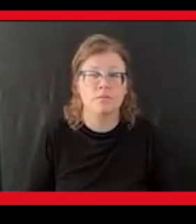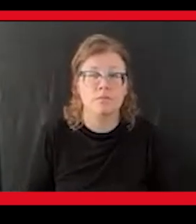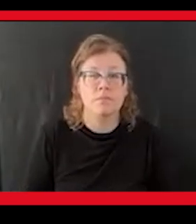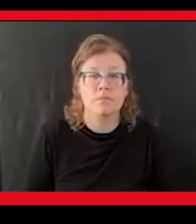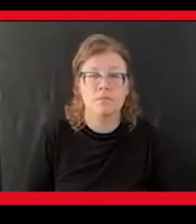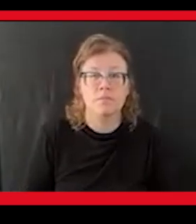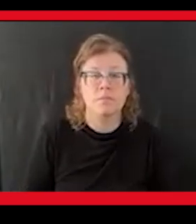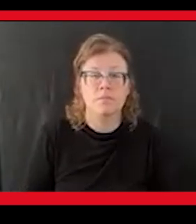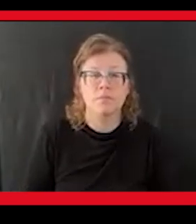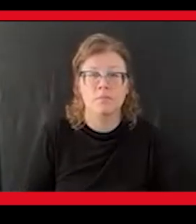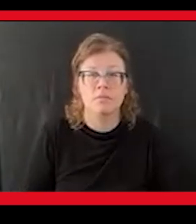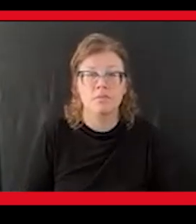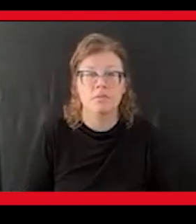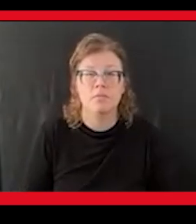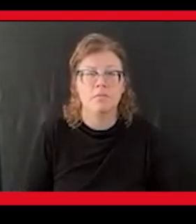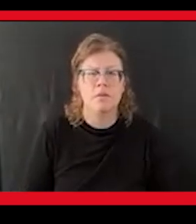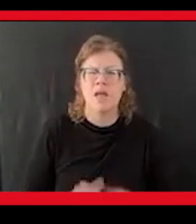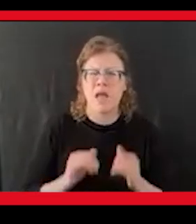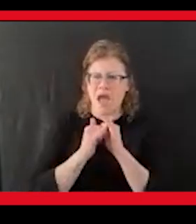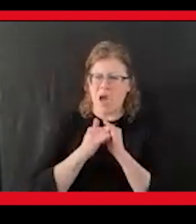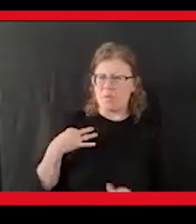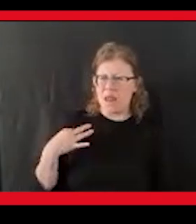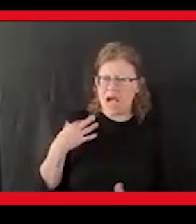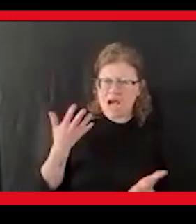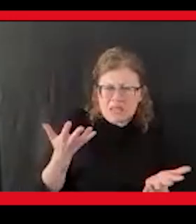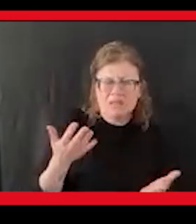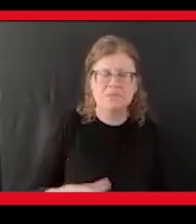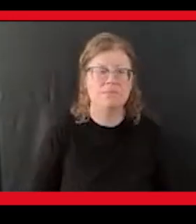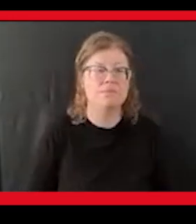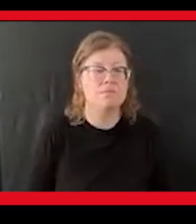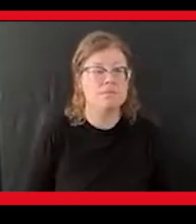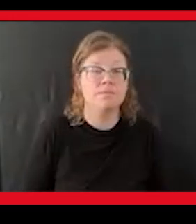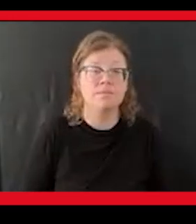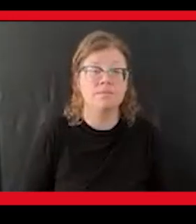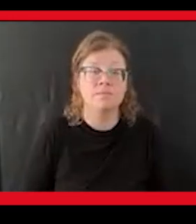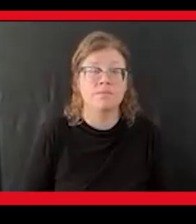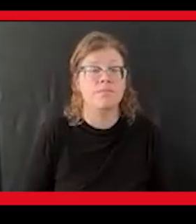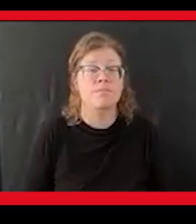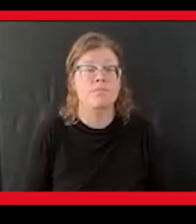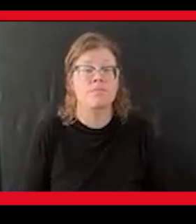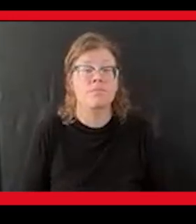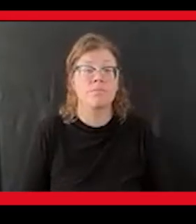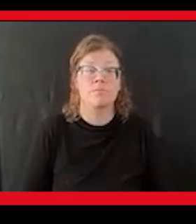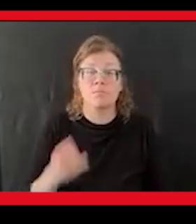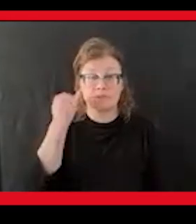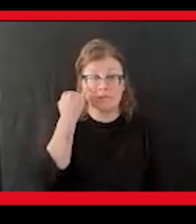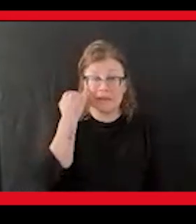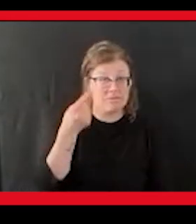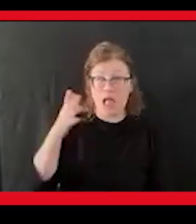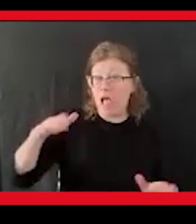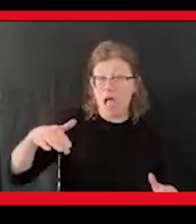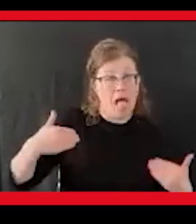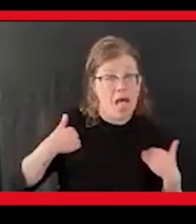How do you apply? If you don't already have an account with us, you will need to create an account and set up your